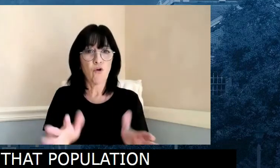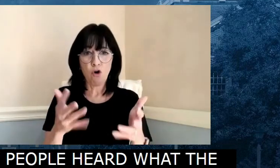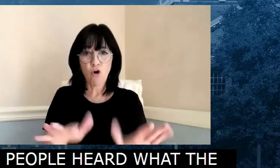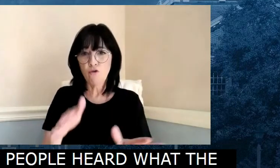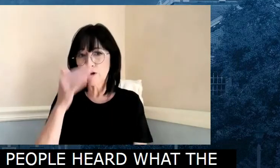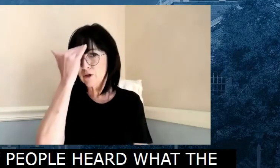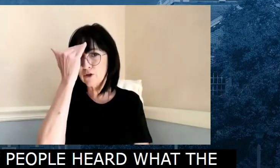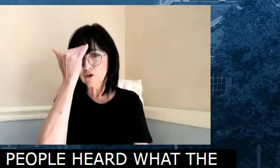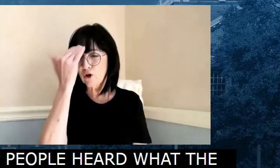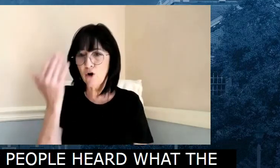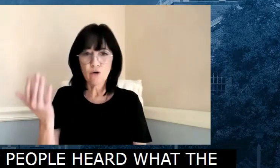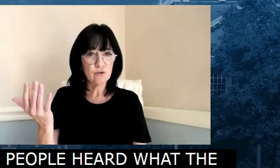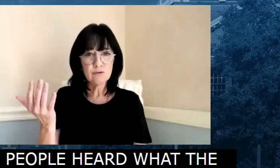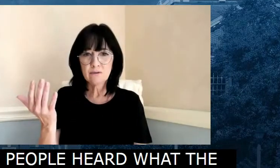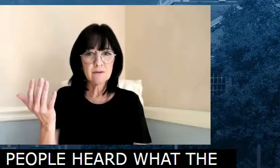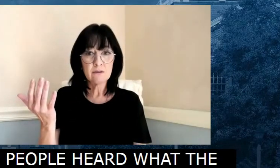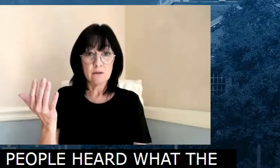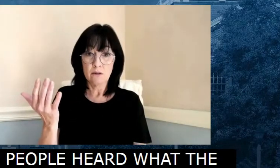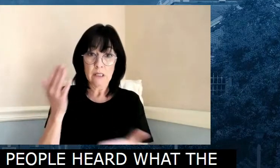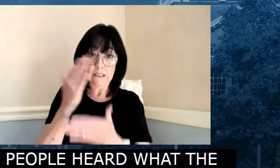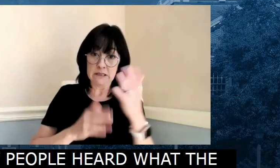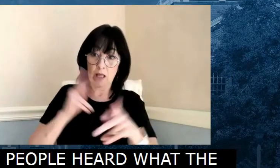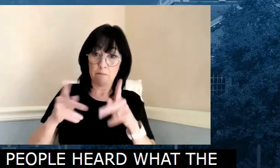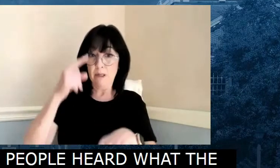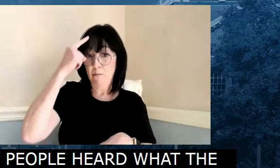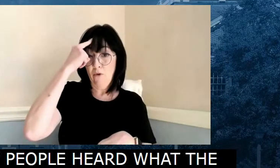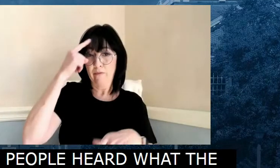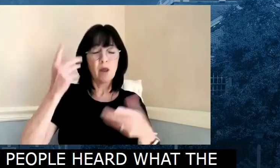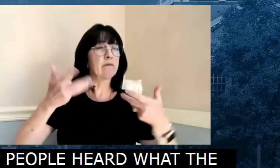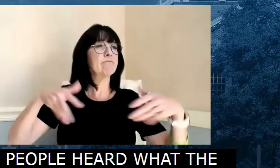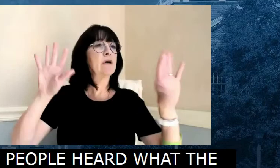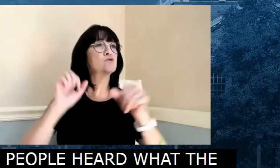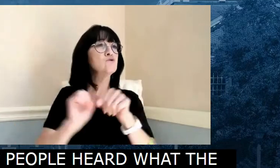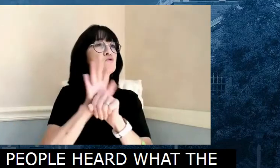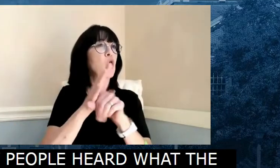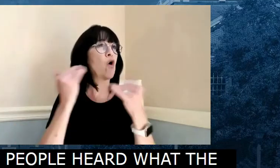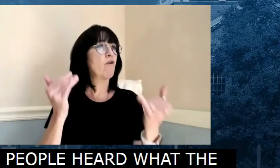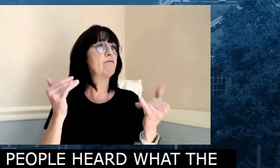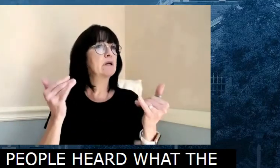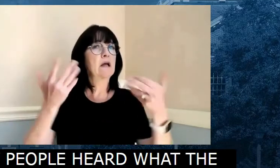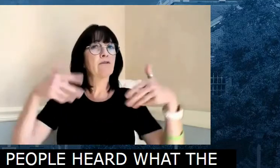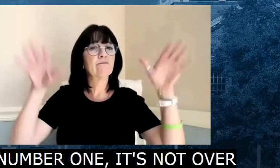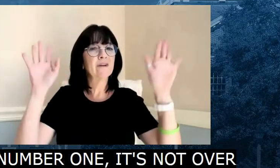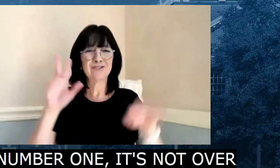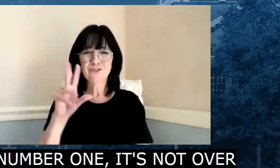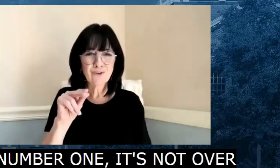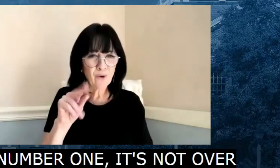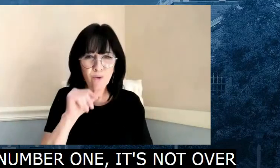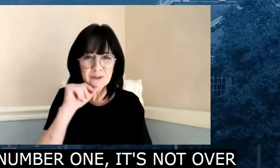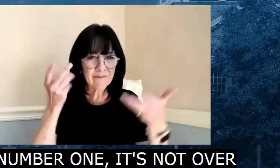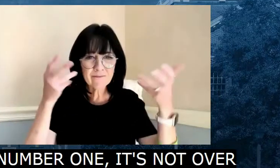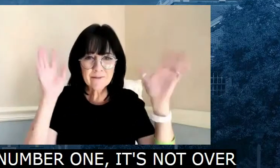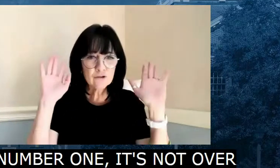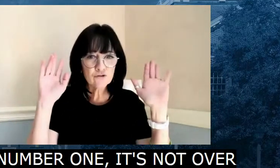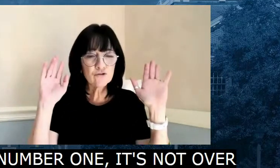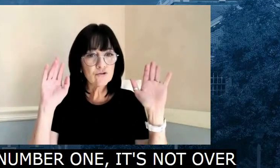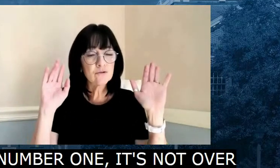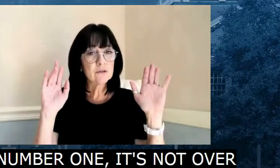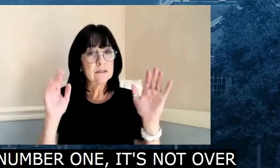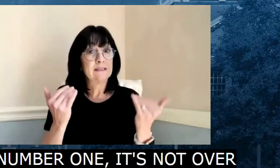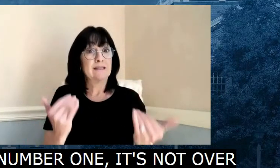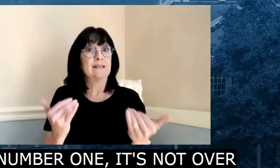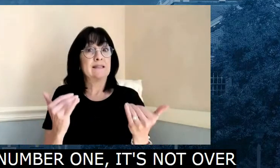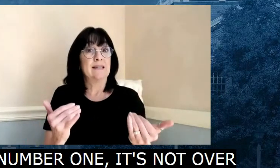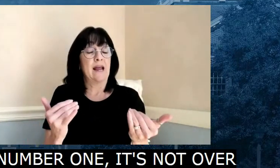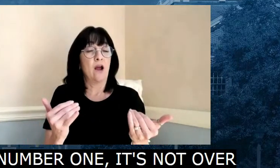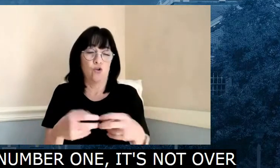one, it's not over. And number two, it just became difficult from our perspective to be able to